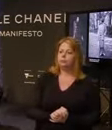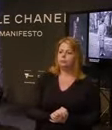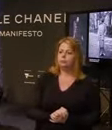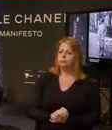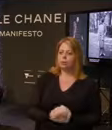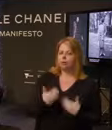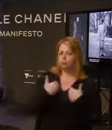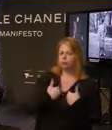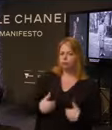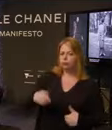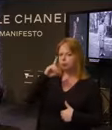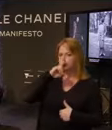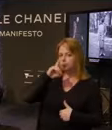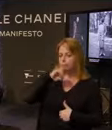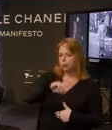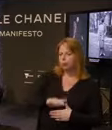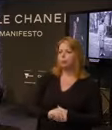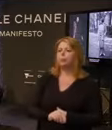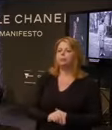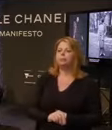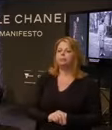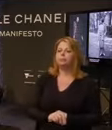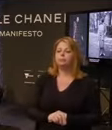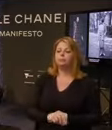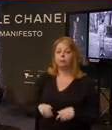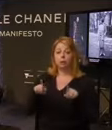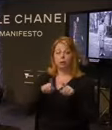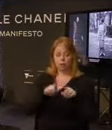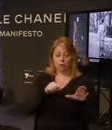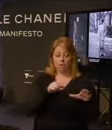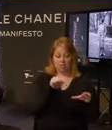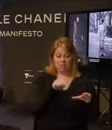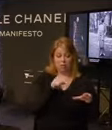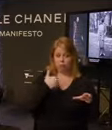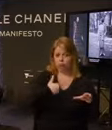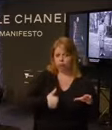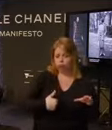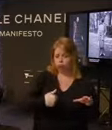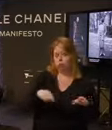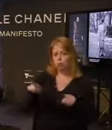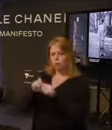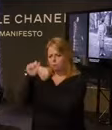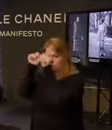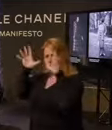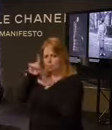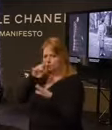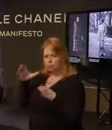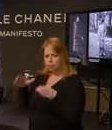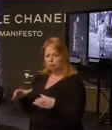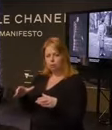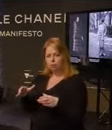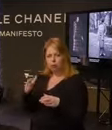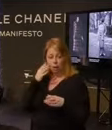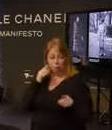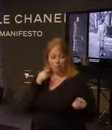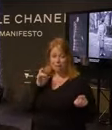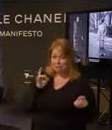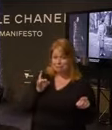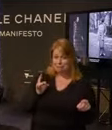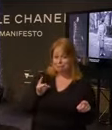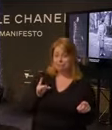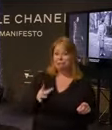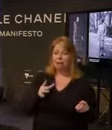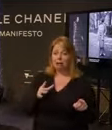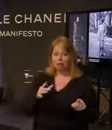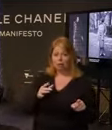aristocrats and wealthy clients, but also celebrity. And so it's really, especially in that early period, at this moment of real